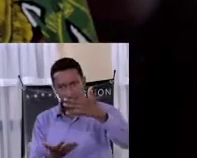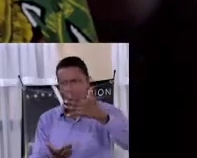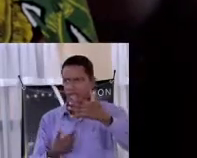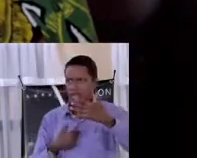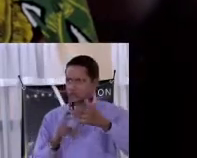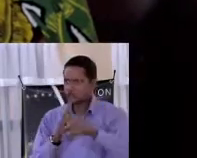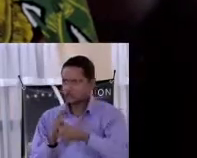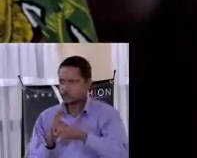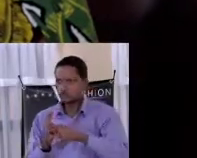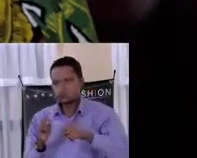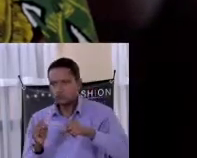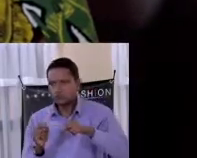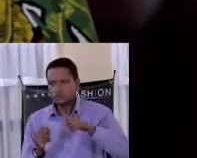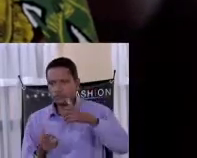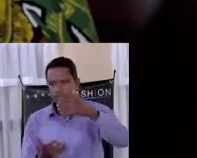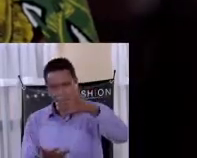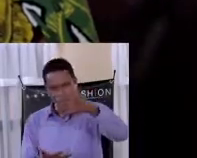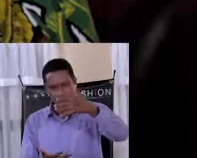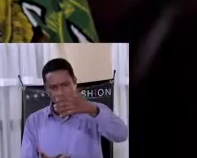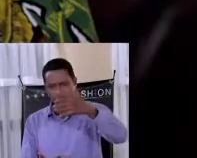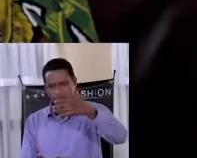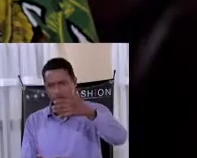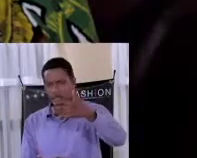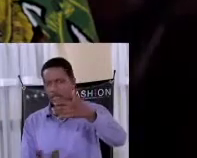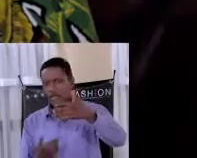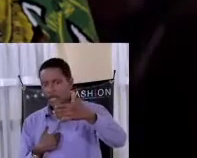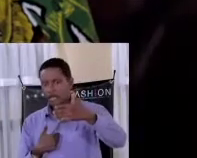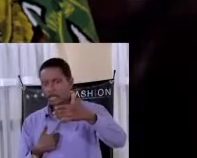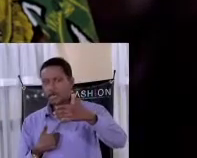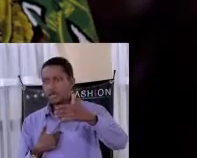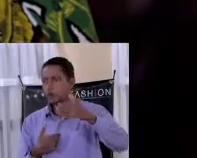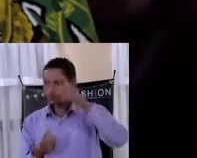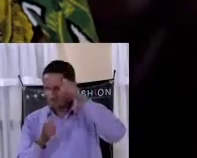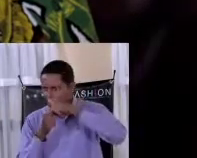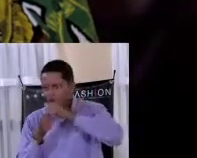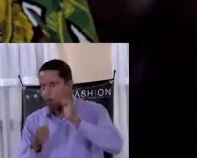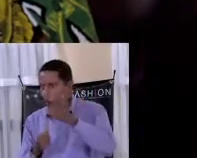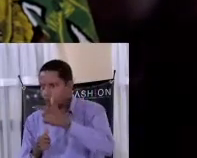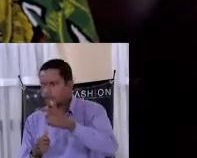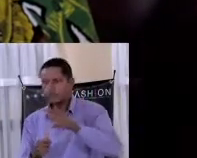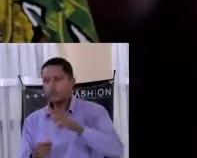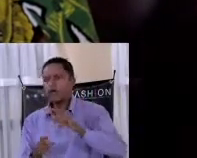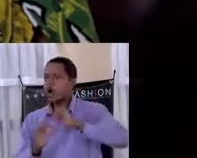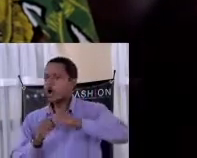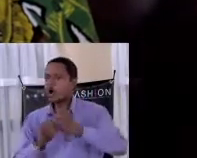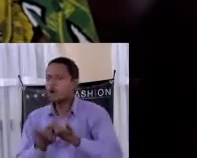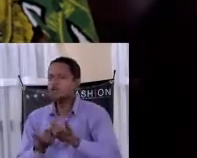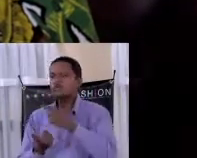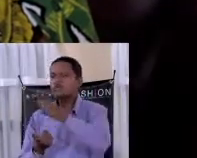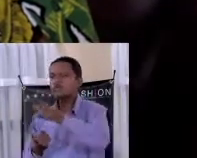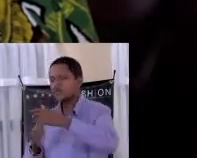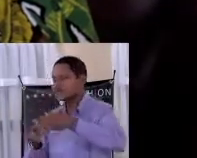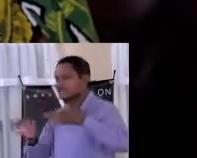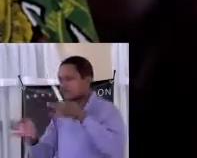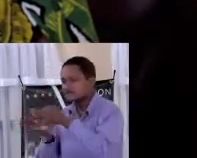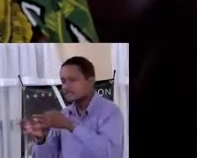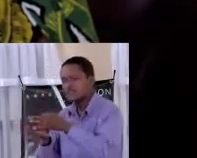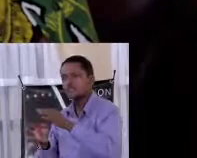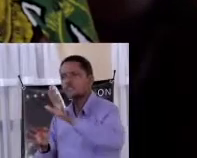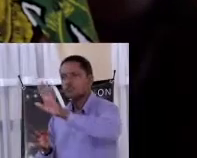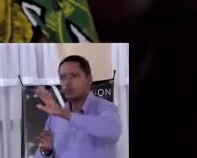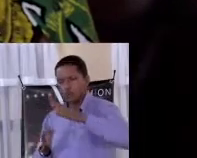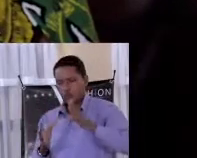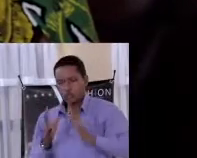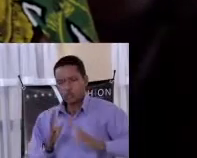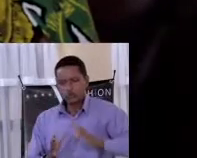2 days after the trade show, decide what's relevant, because I wouldn't remember all the brands, right? So how do you tell the story of your product so they see,